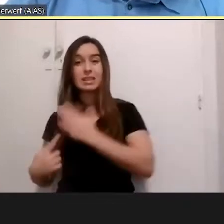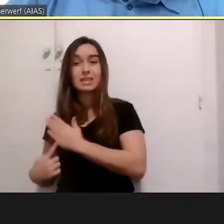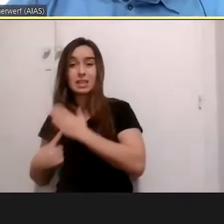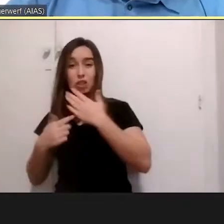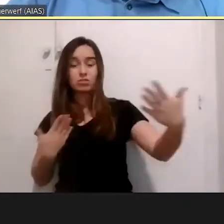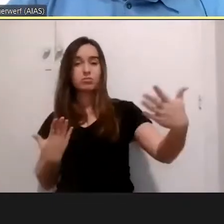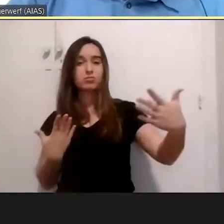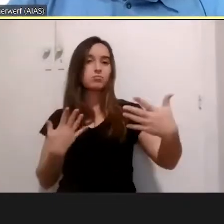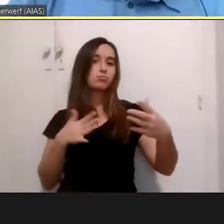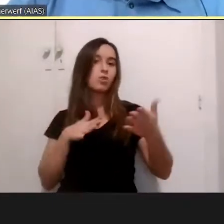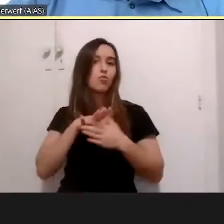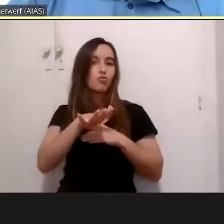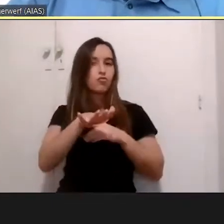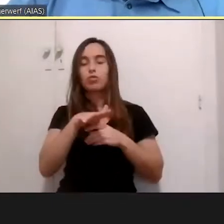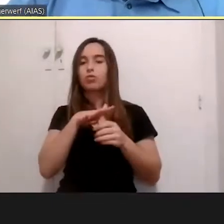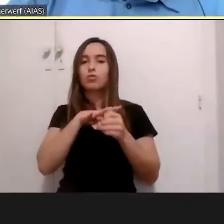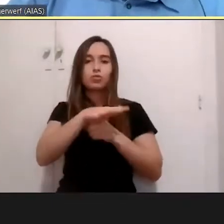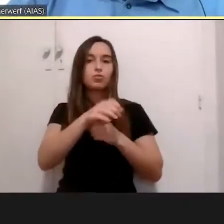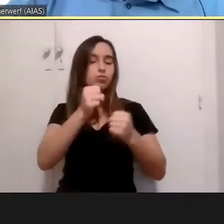us to really make